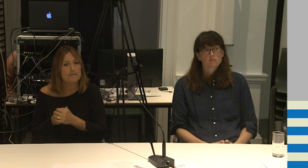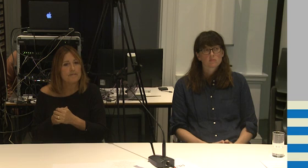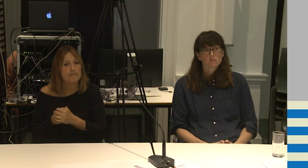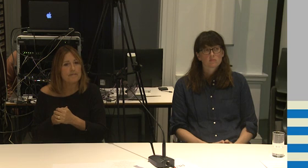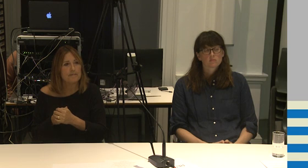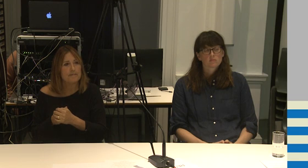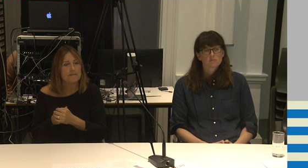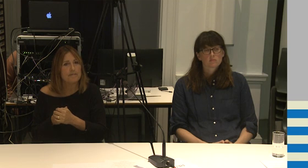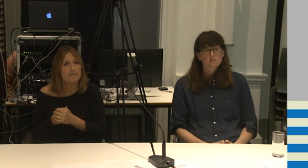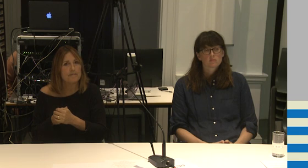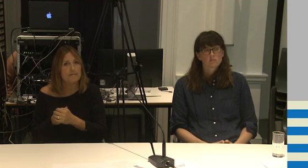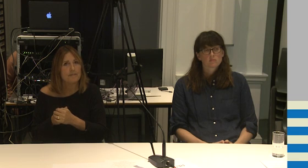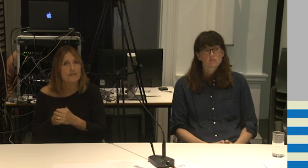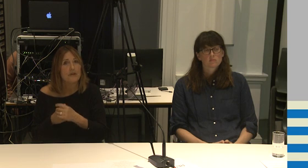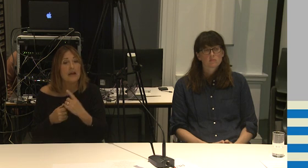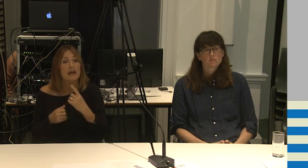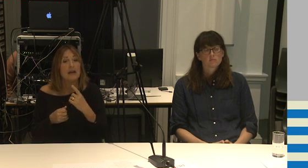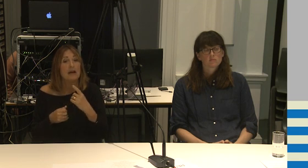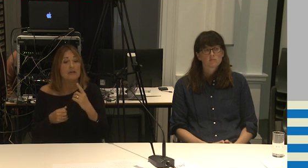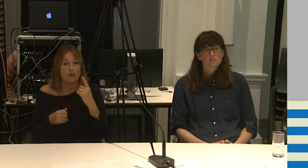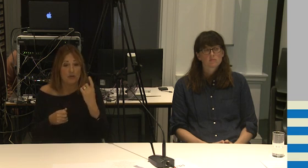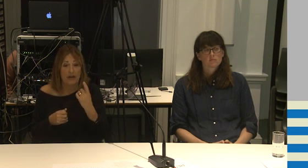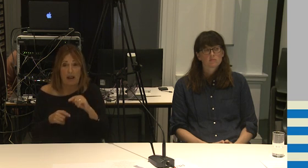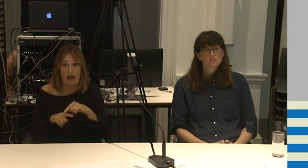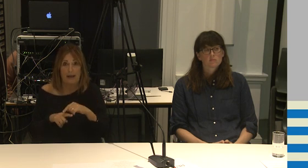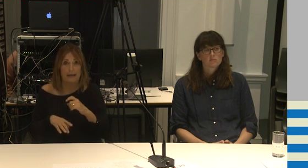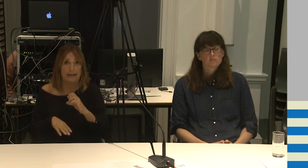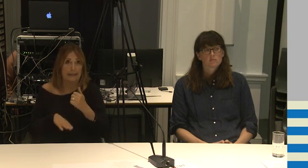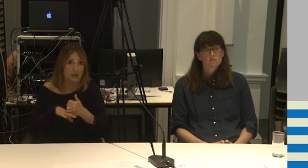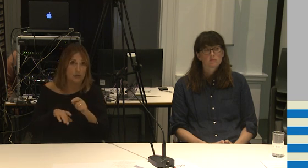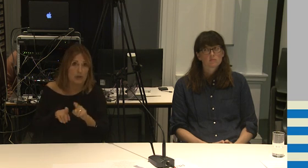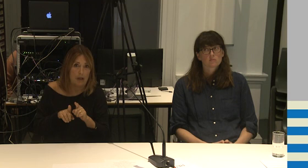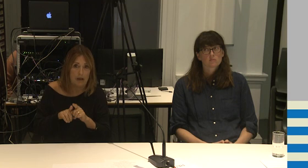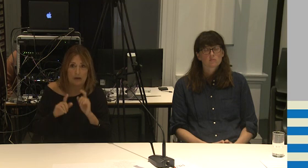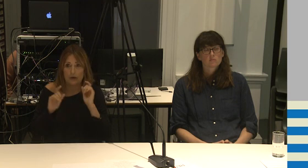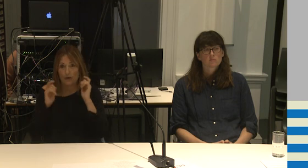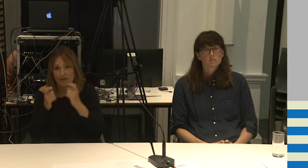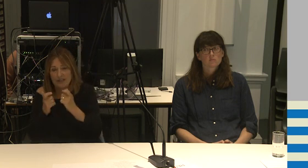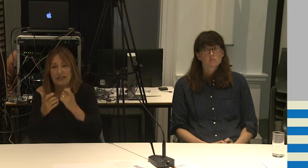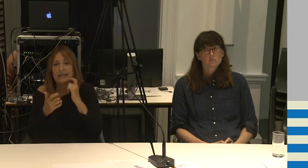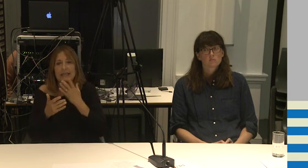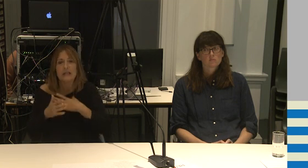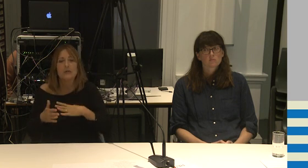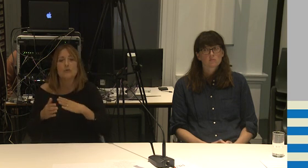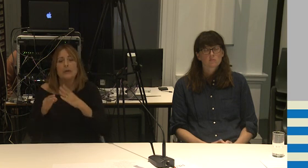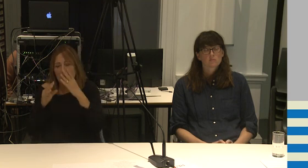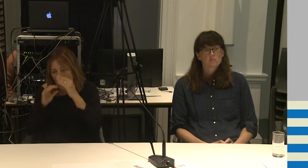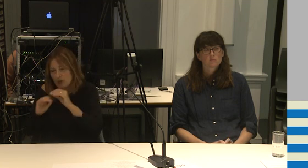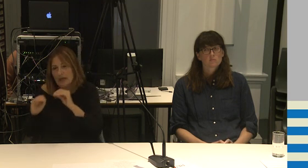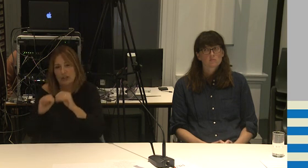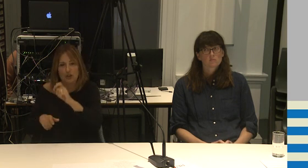about people feeling welcomed in institutions, there needs to be more done in educating the student